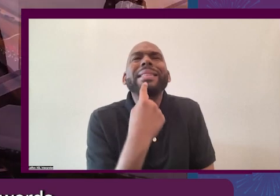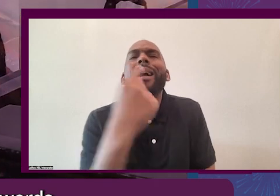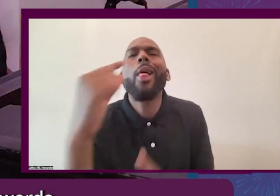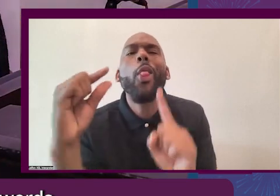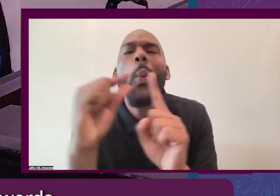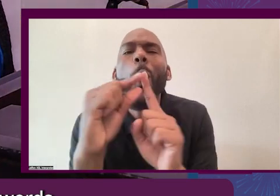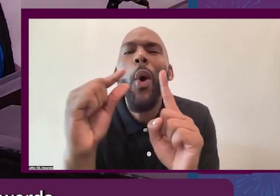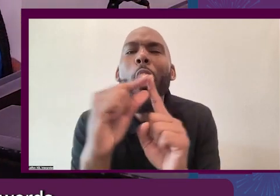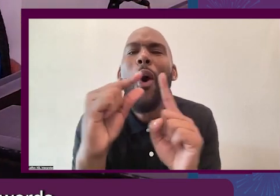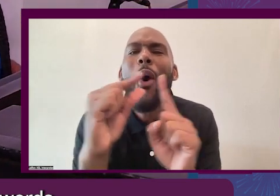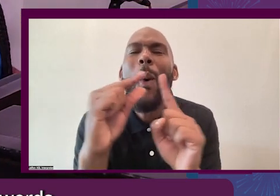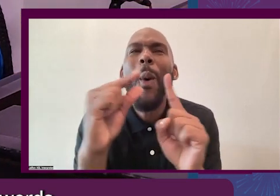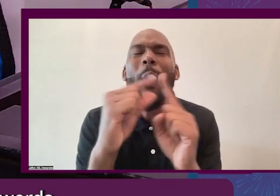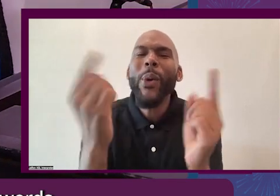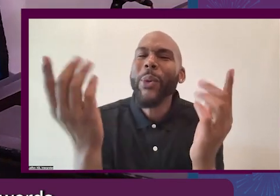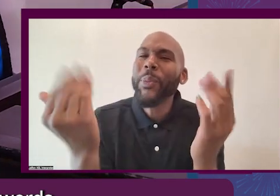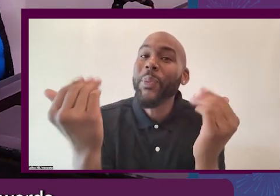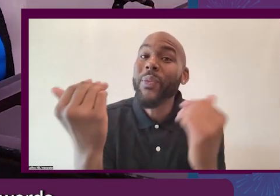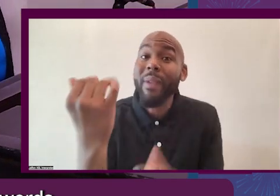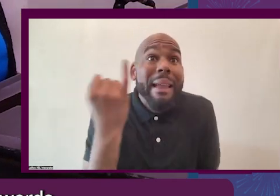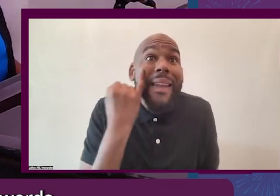then you could say the word.